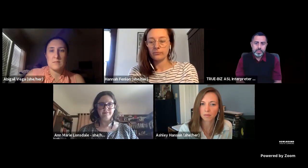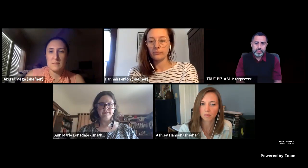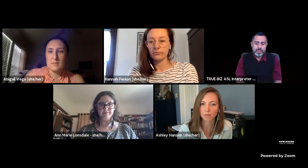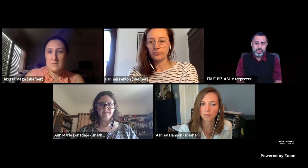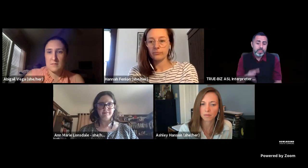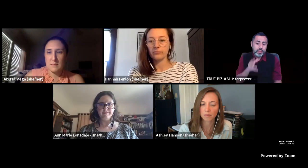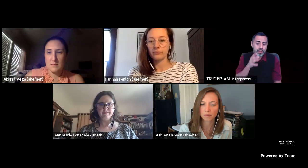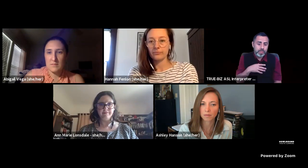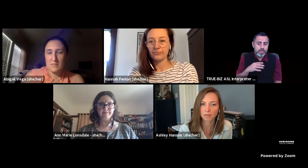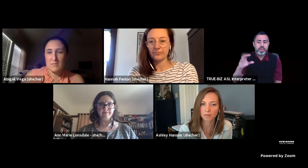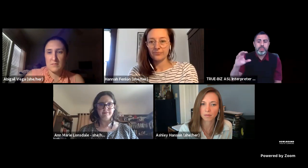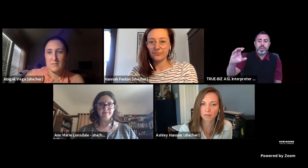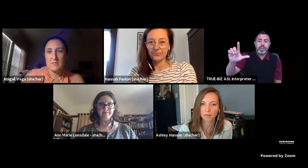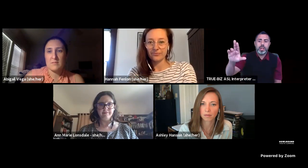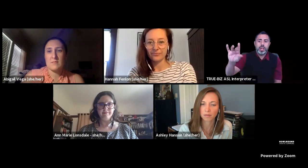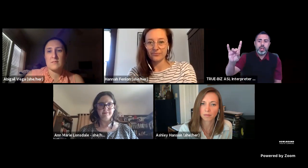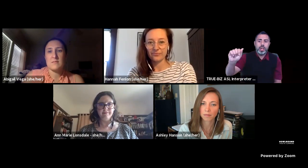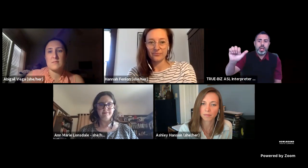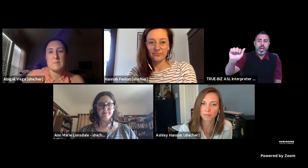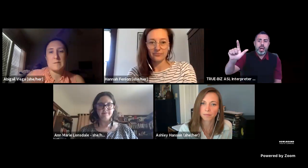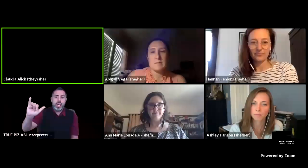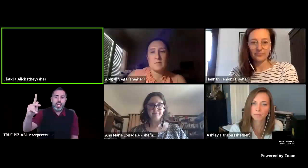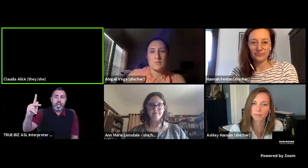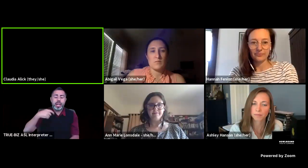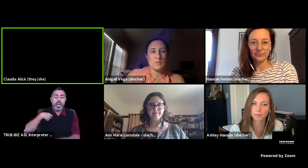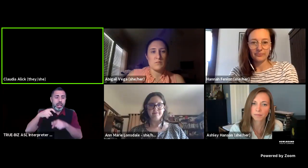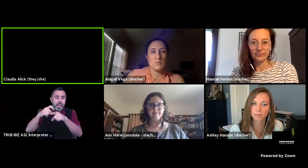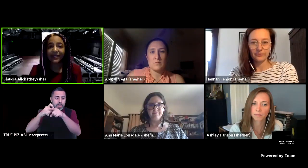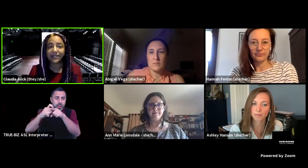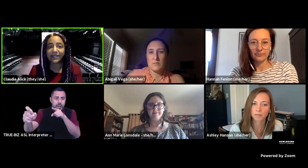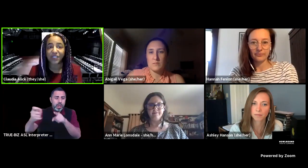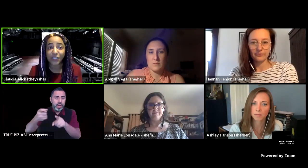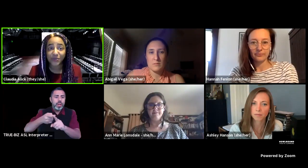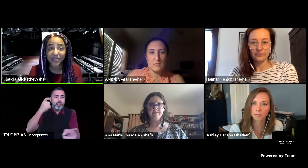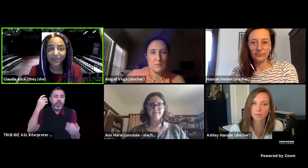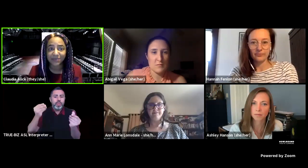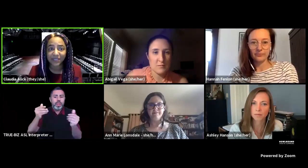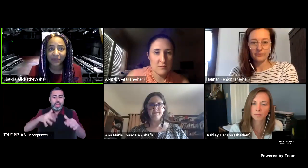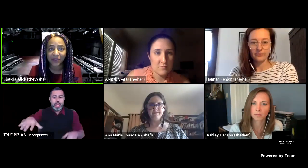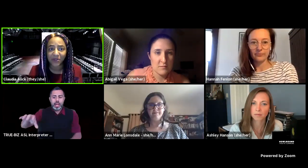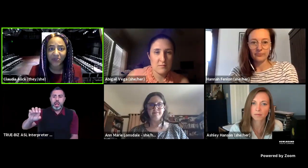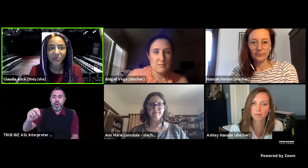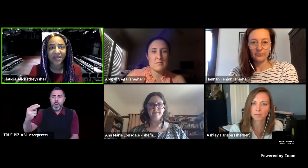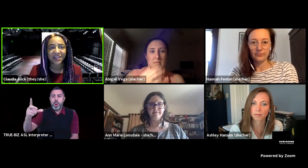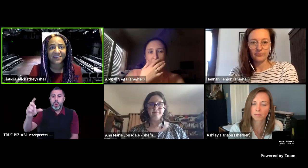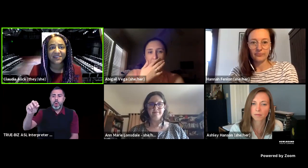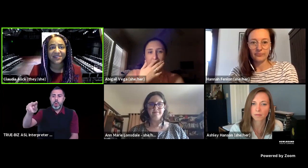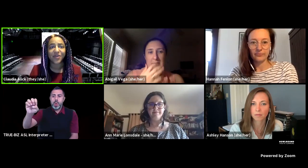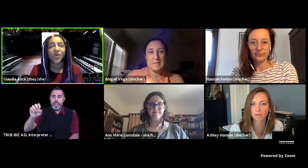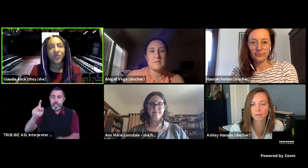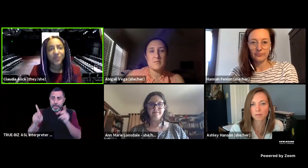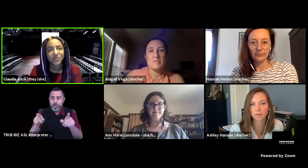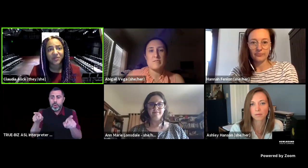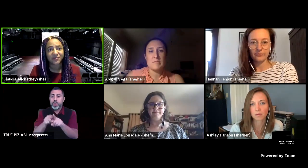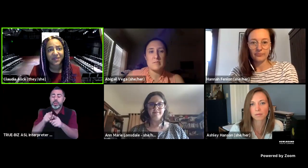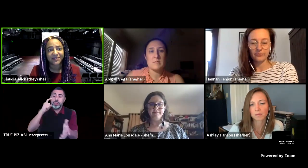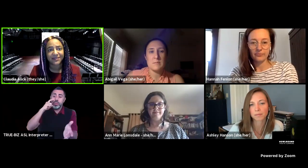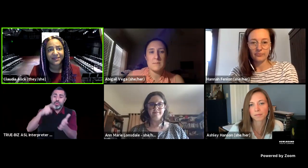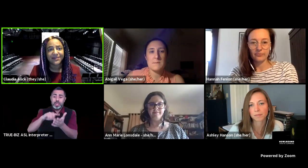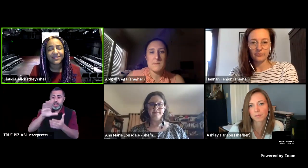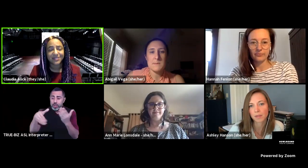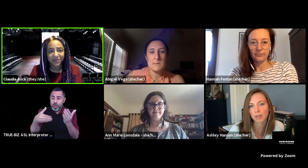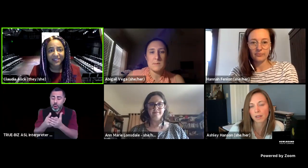Claudia Alick, calling in from the land of the Ohlone people, also recognizing all those who